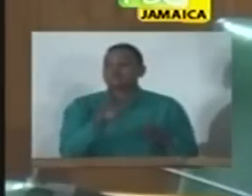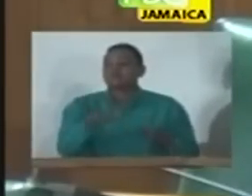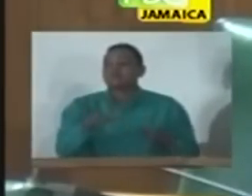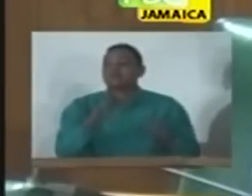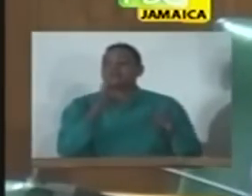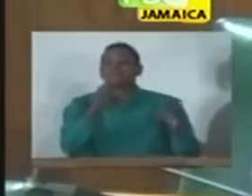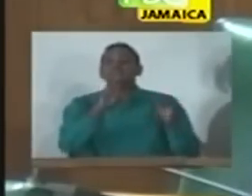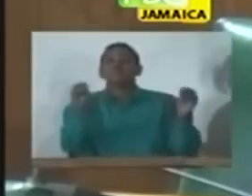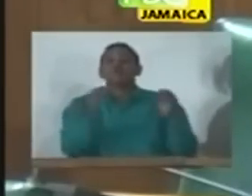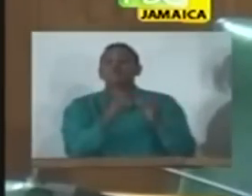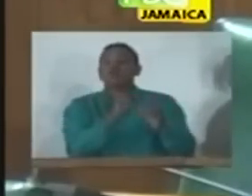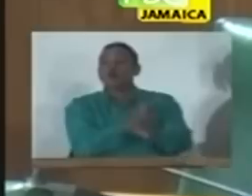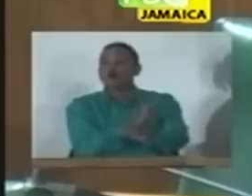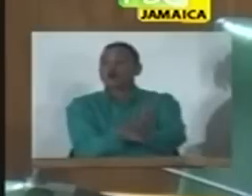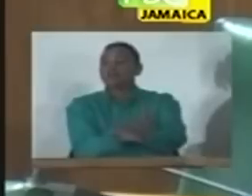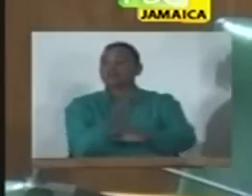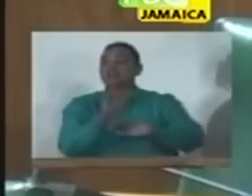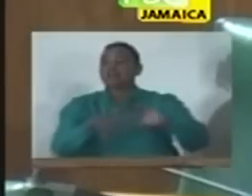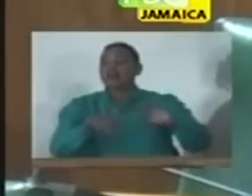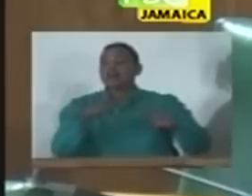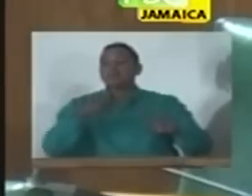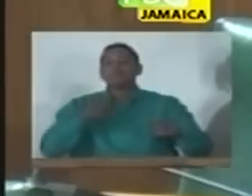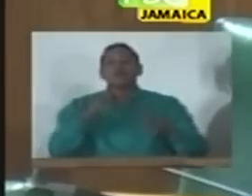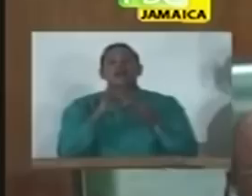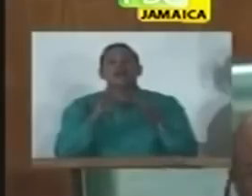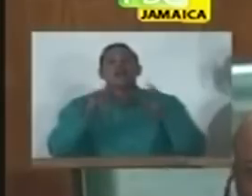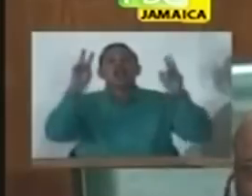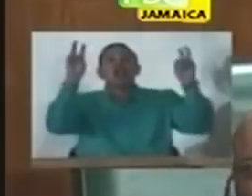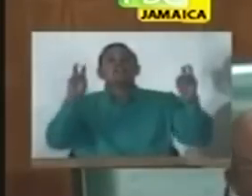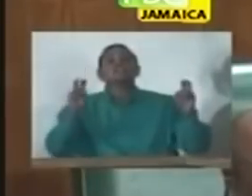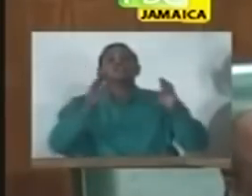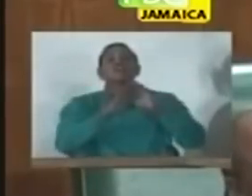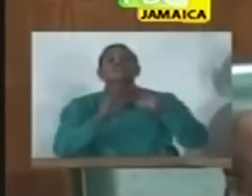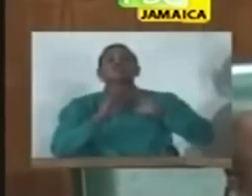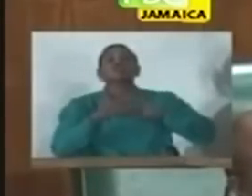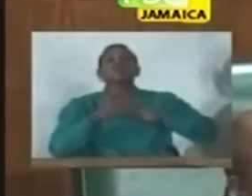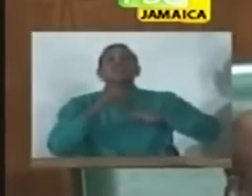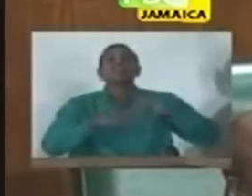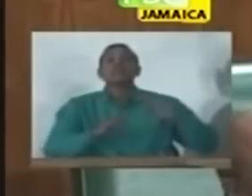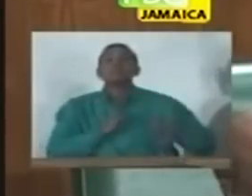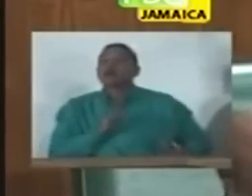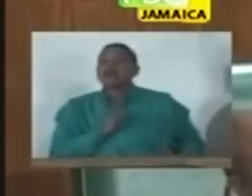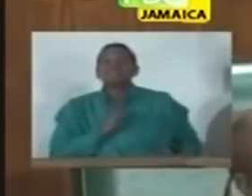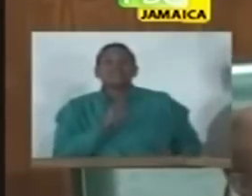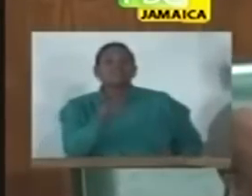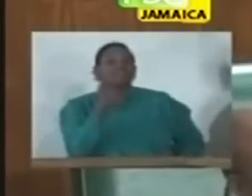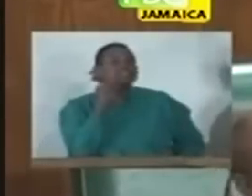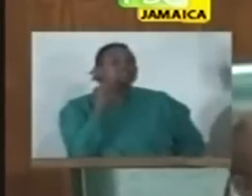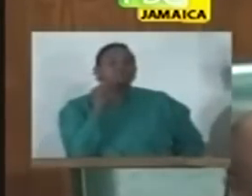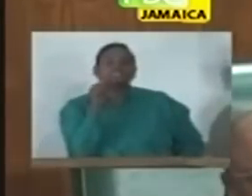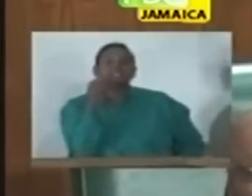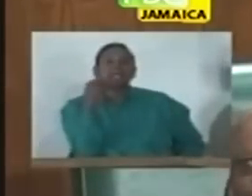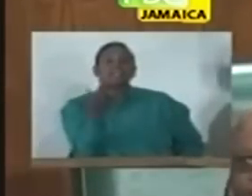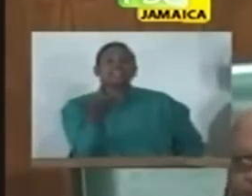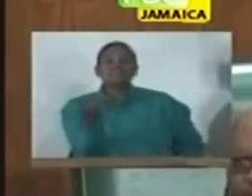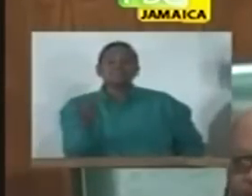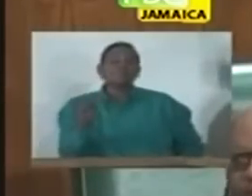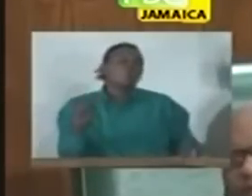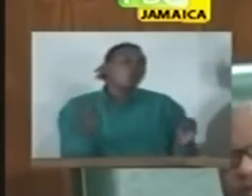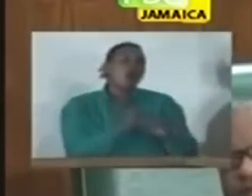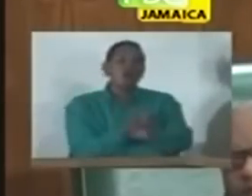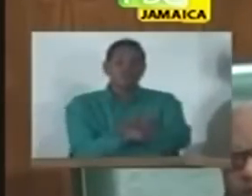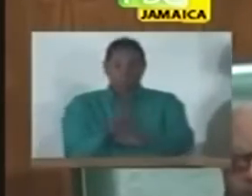more authority to No, pronounce this on is not matters a of Jamaica than myself. That's not a point Whether I am of new or order.